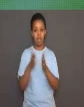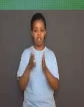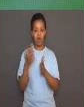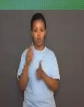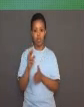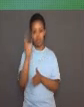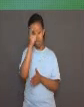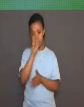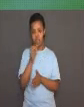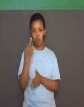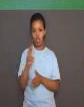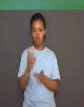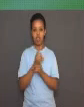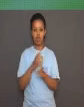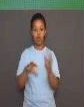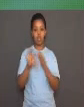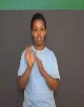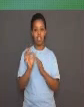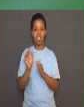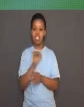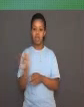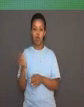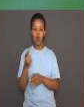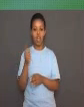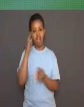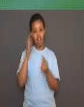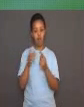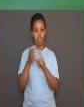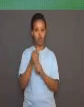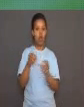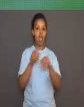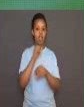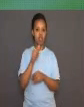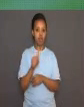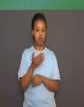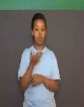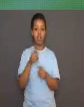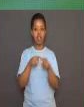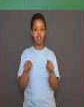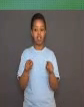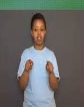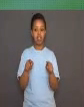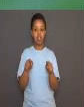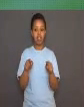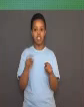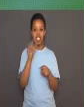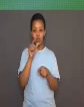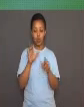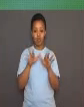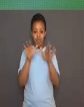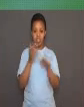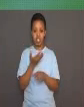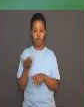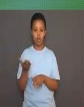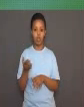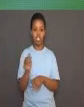logical choice to work towards the same goal. Rather, the insects are responding to